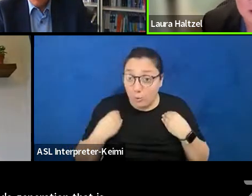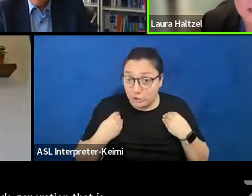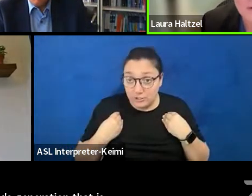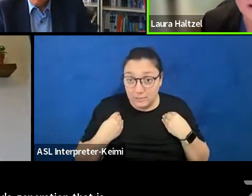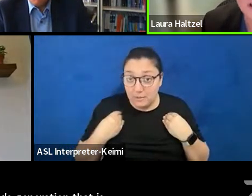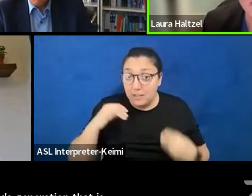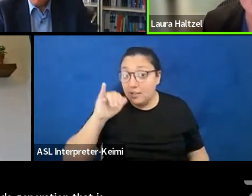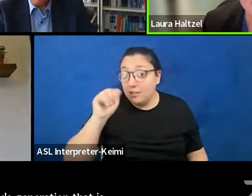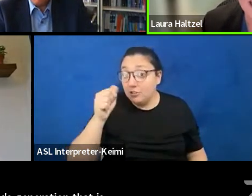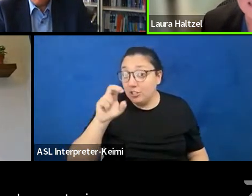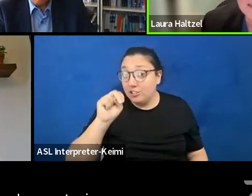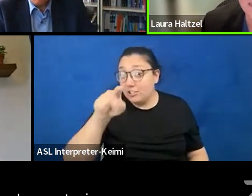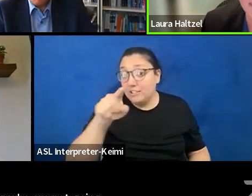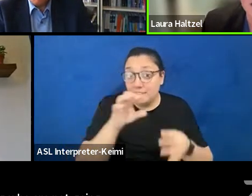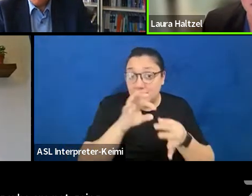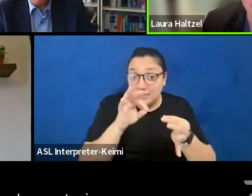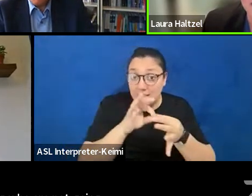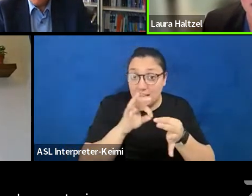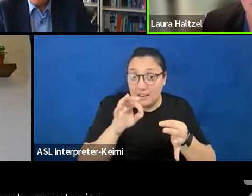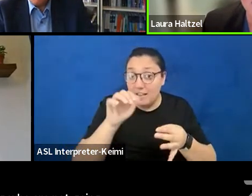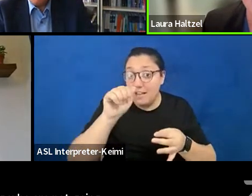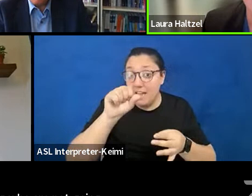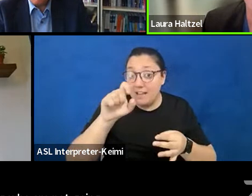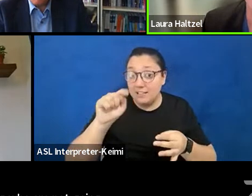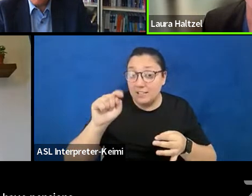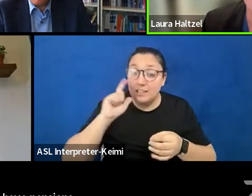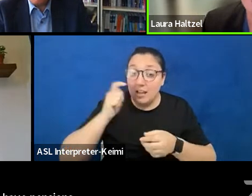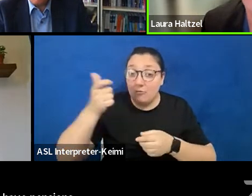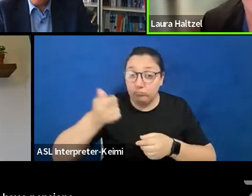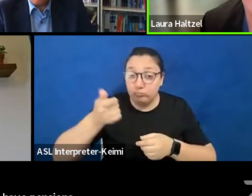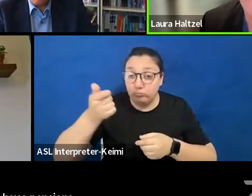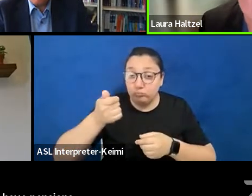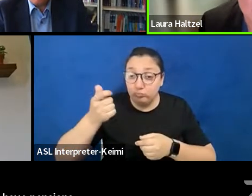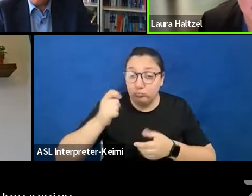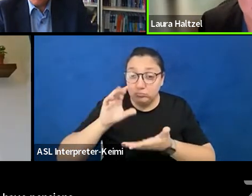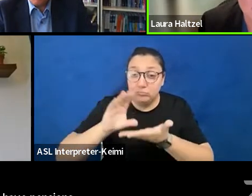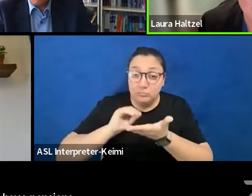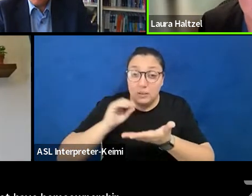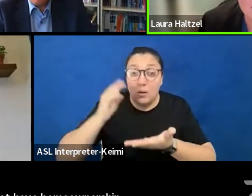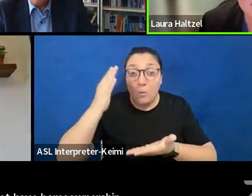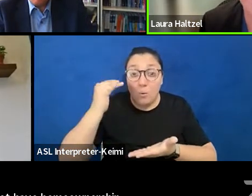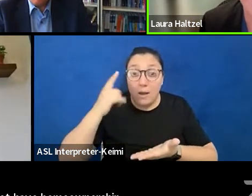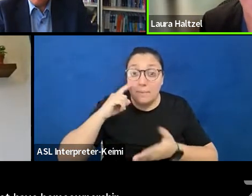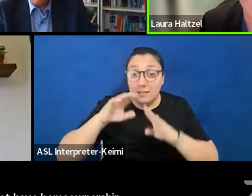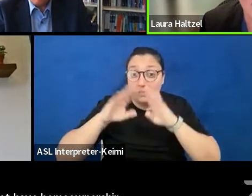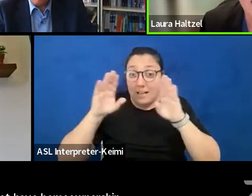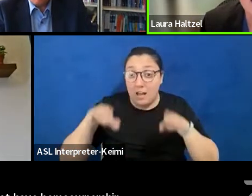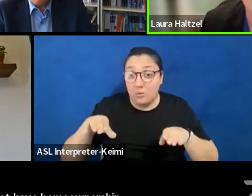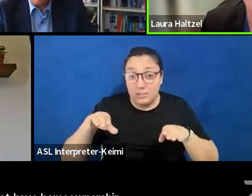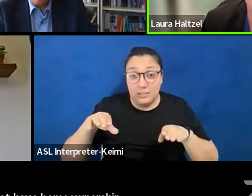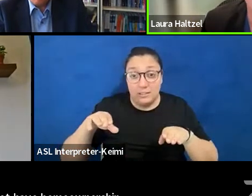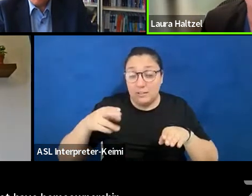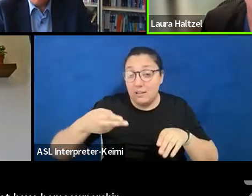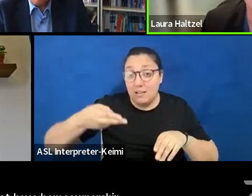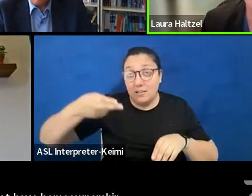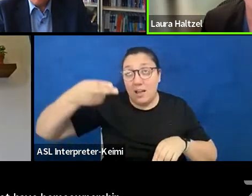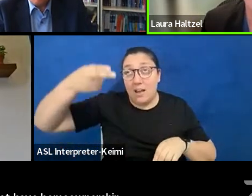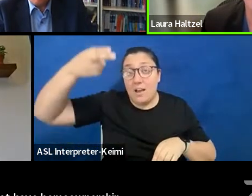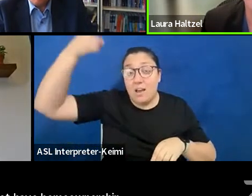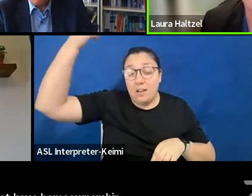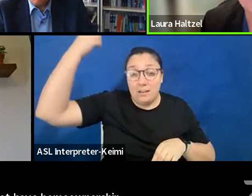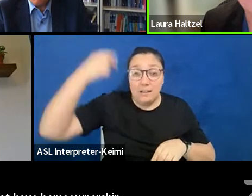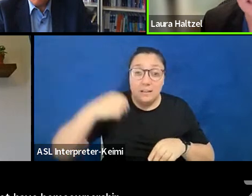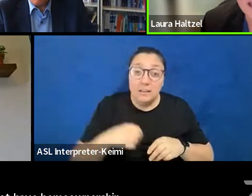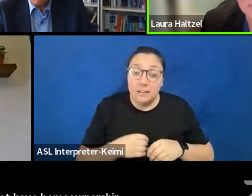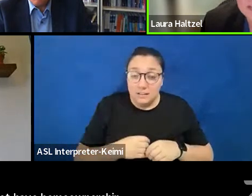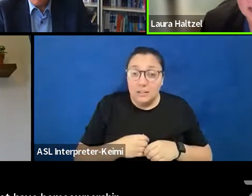Jason alluded to earlier as an asset that they can draw down just because the price of housing has gone so high. So